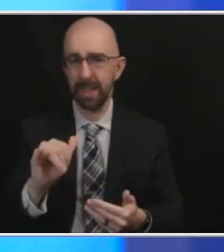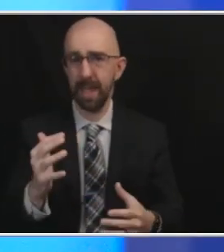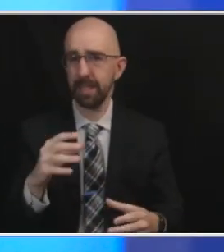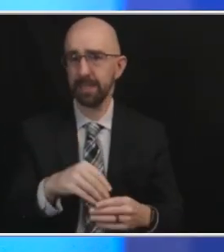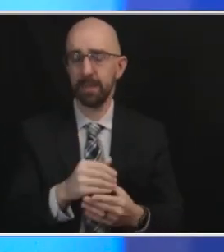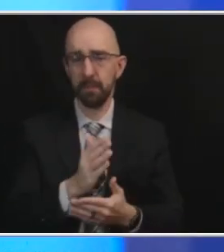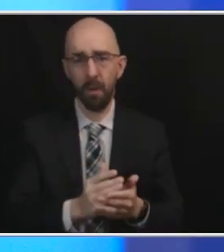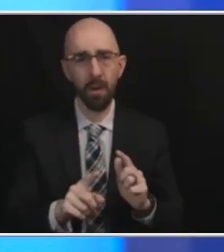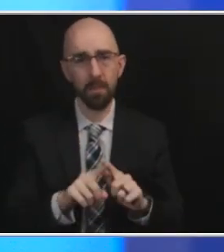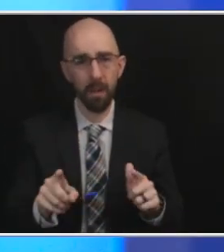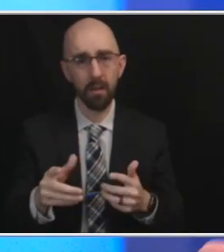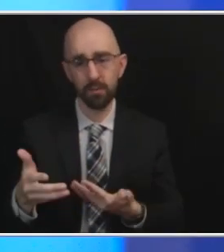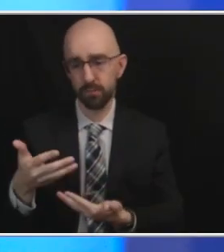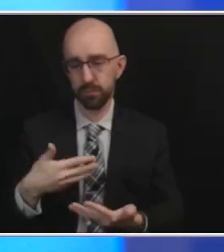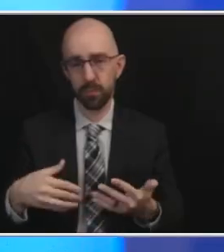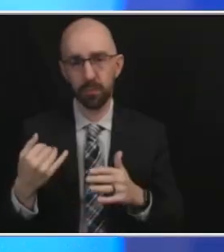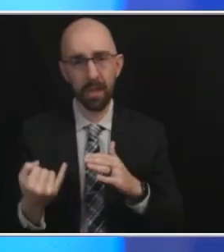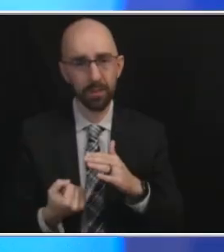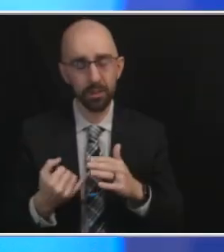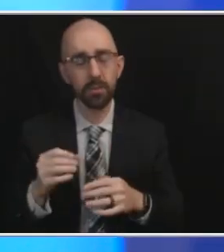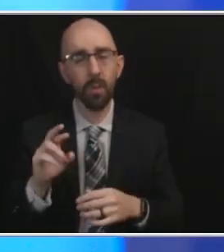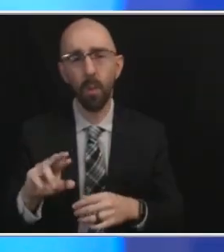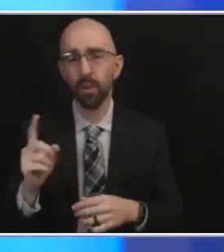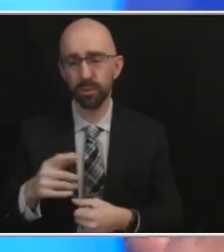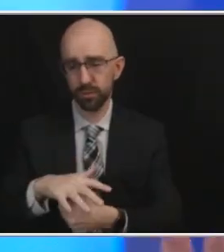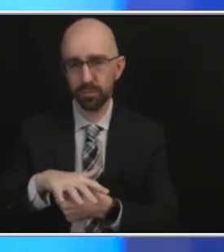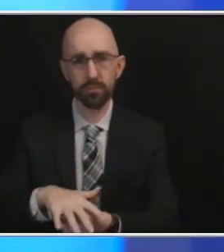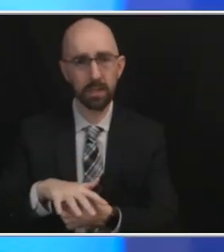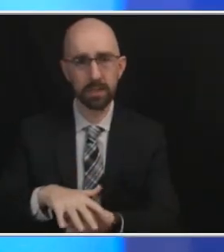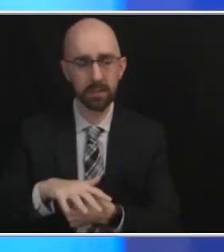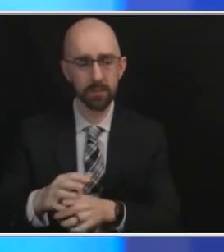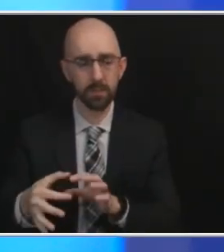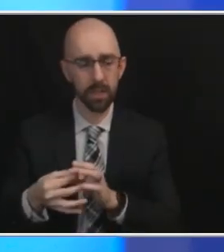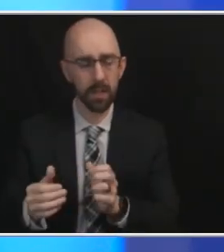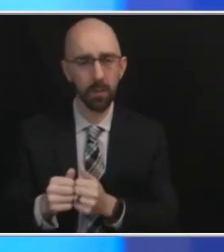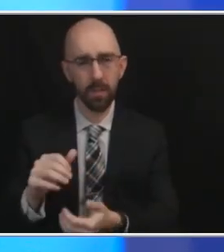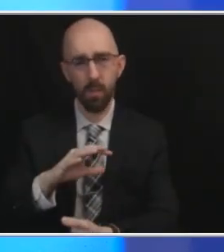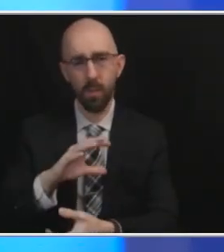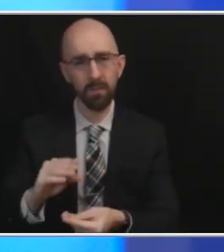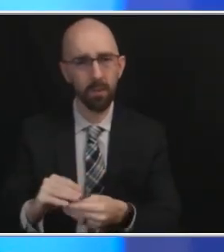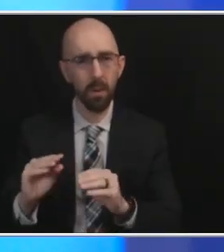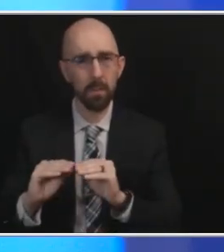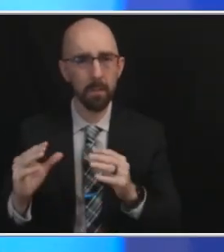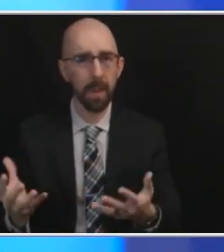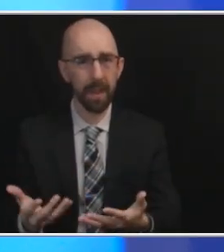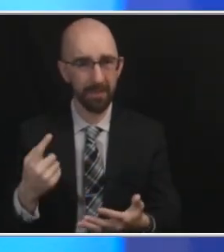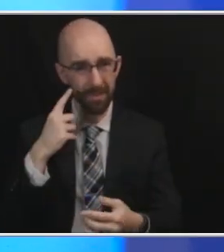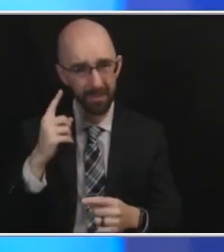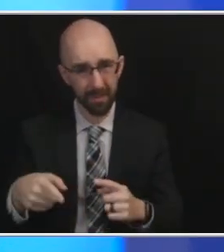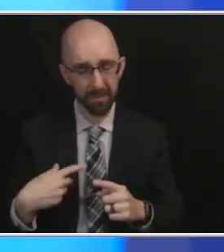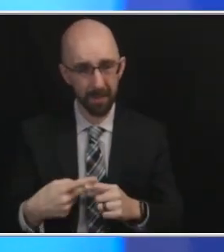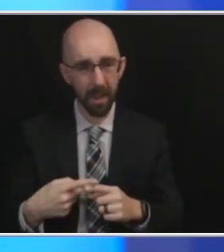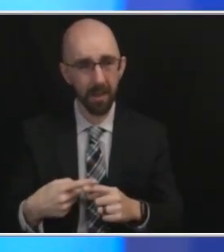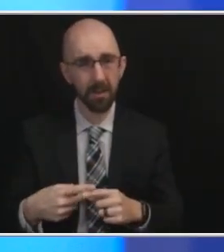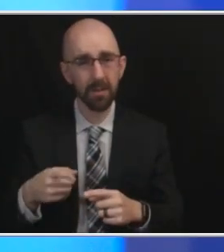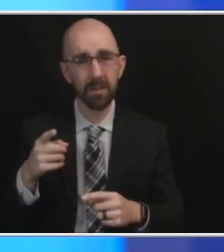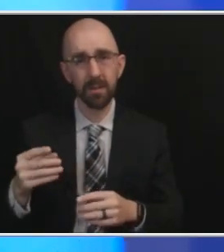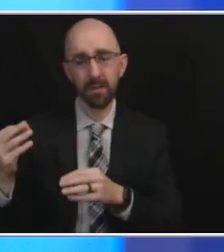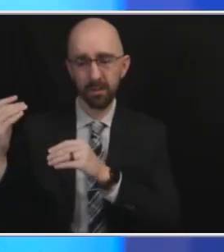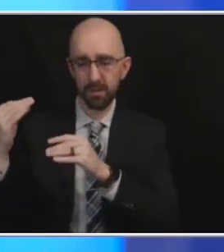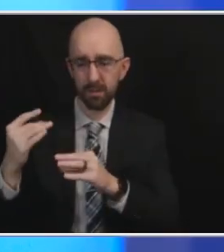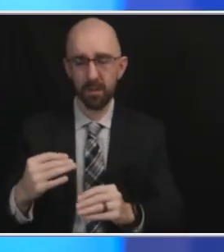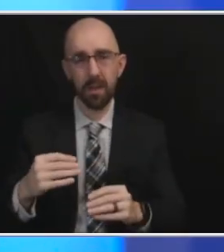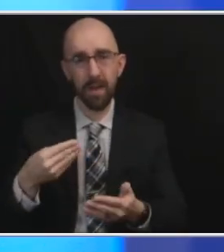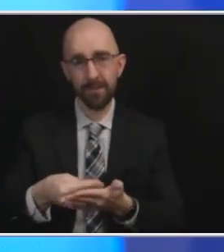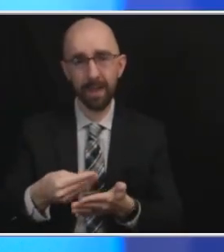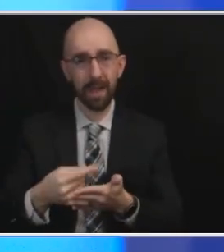social isolation or even just the stress related to the overall pandemic. If you think about the downstream effects for folks financially that